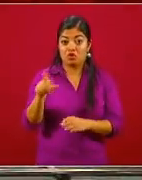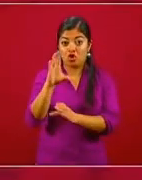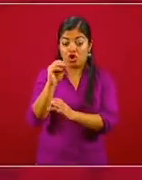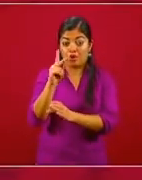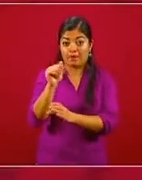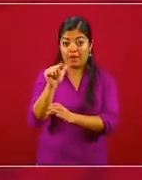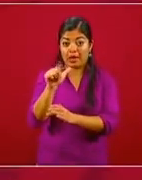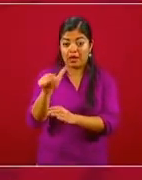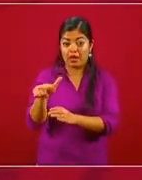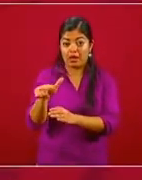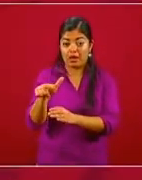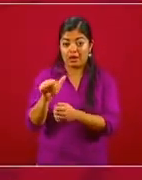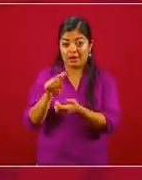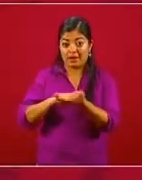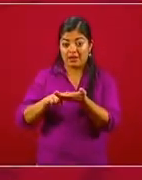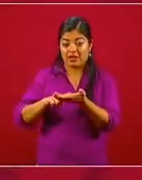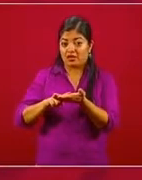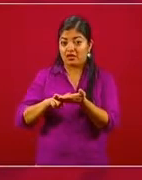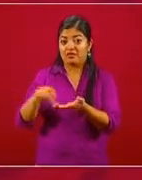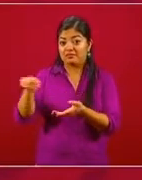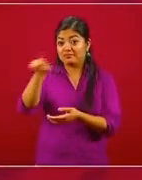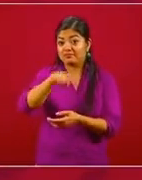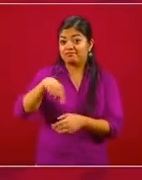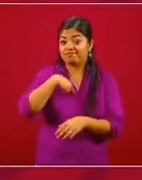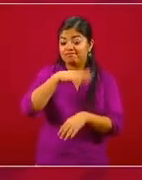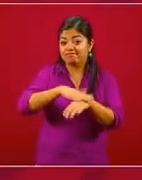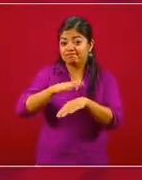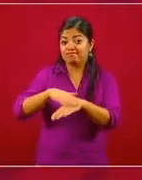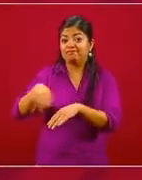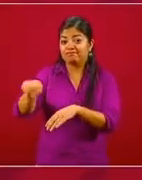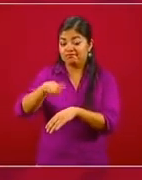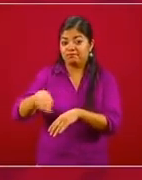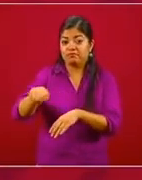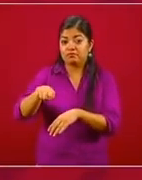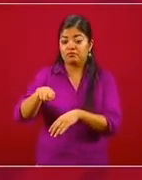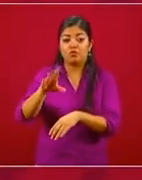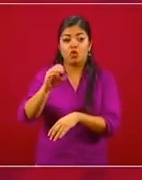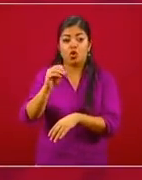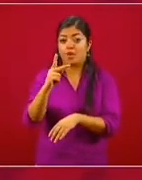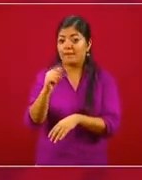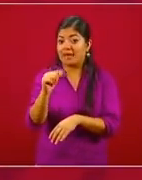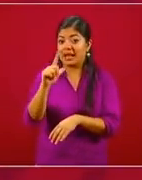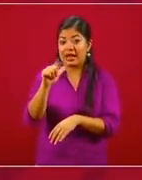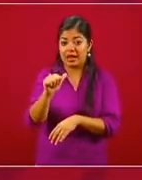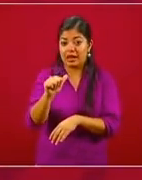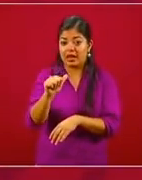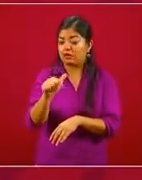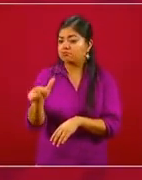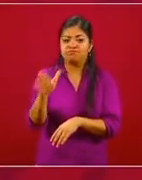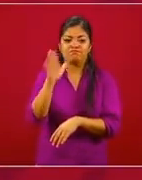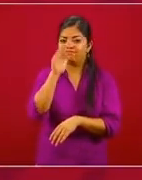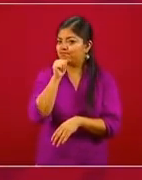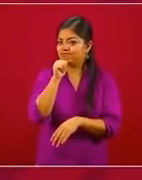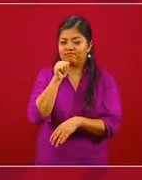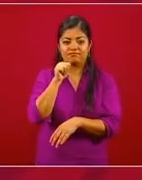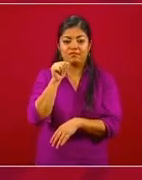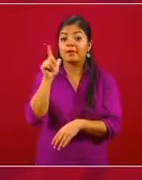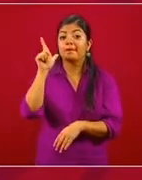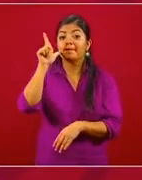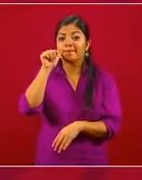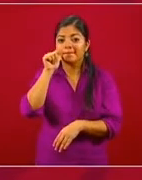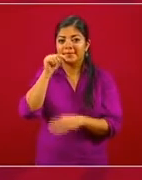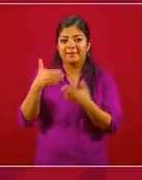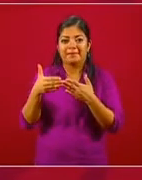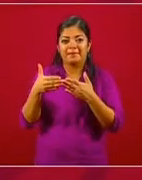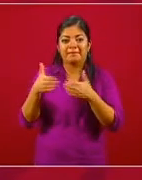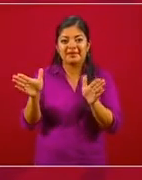hope municipality, meaning there were no transmission levels reported there. But now, this is information